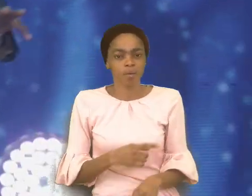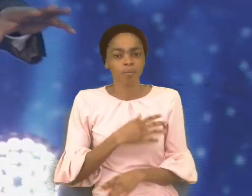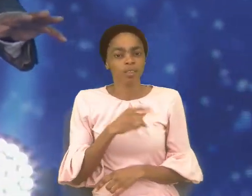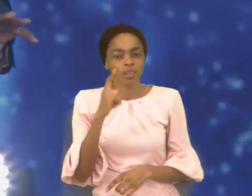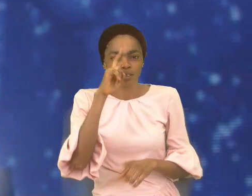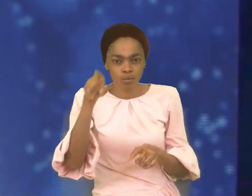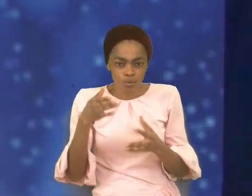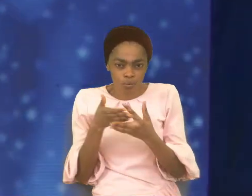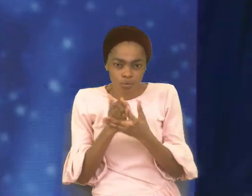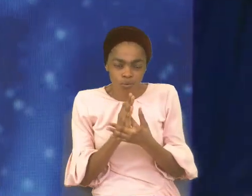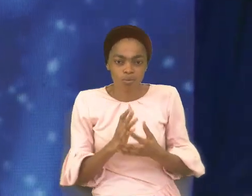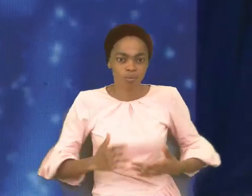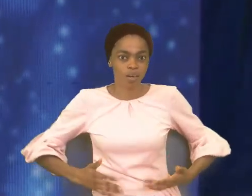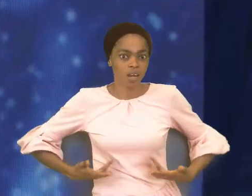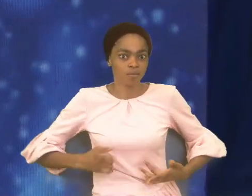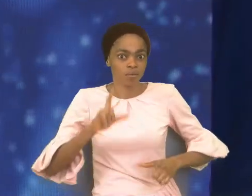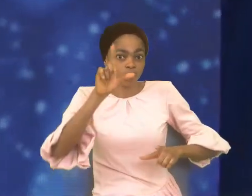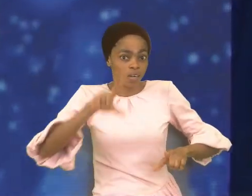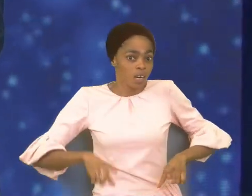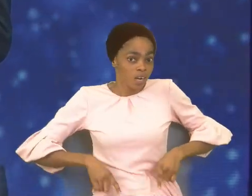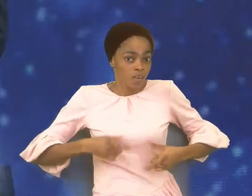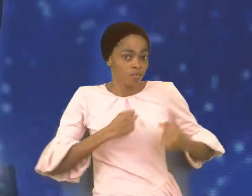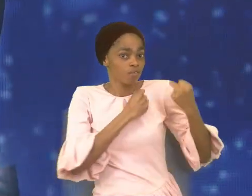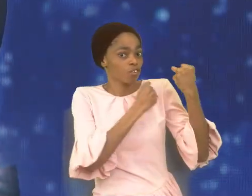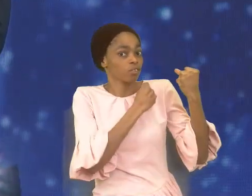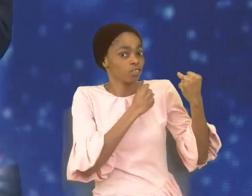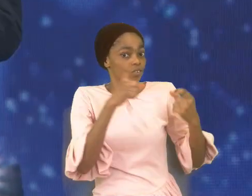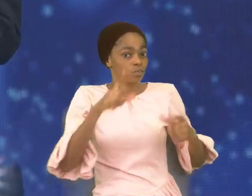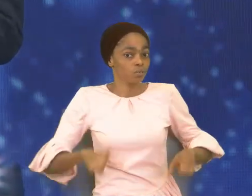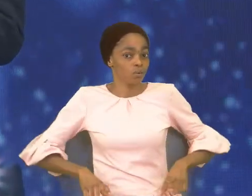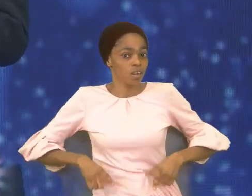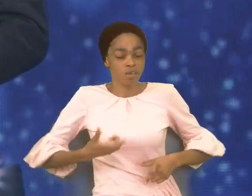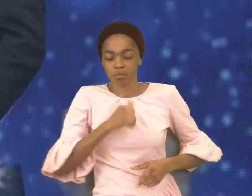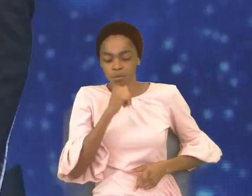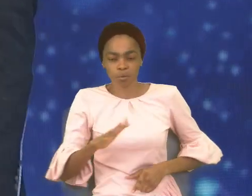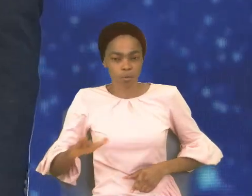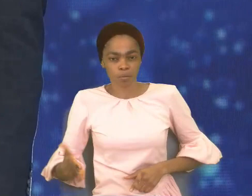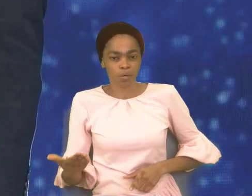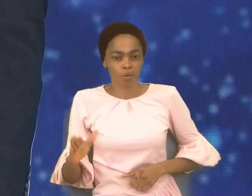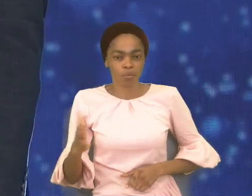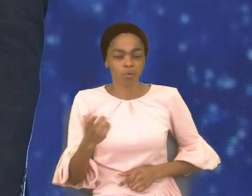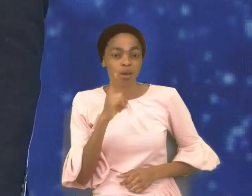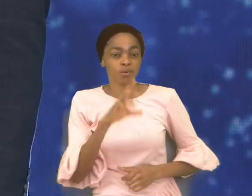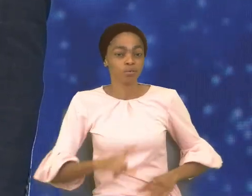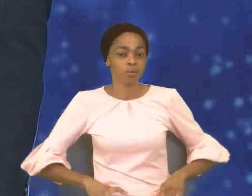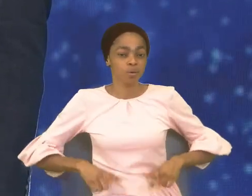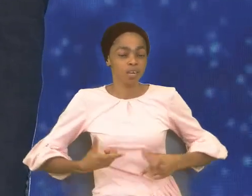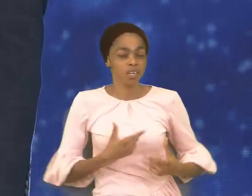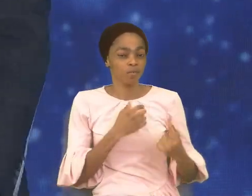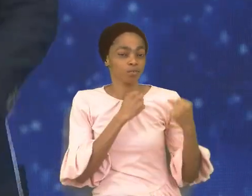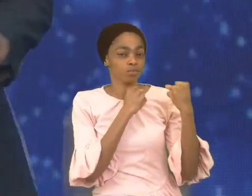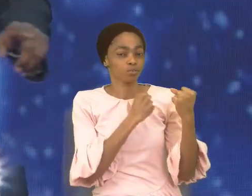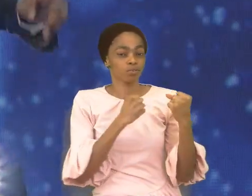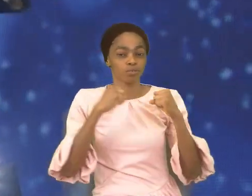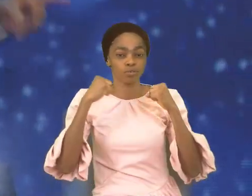life uncompromising. You go through life compelling, and you'll have the faith that stands, and